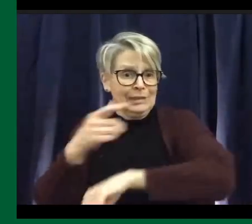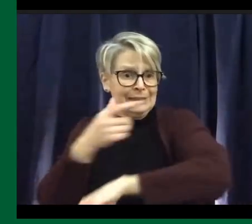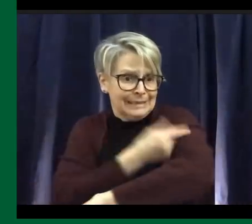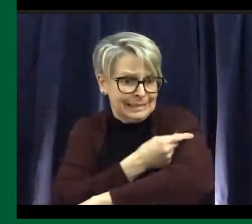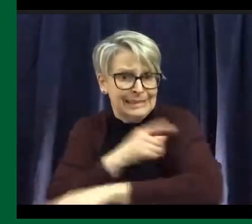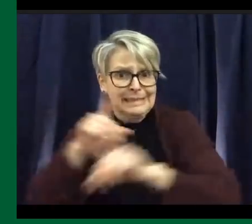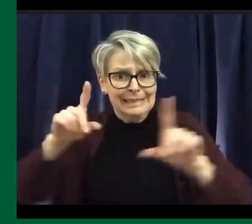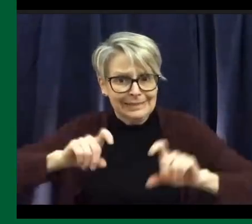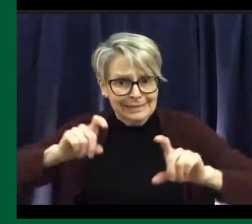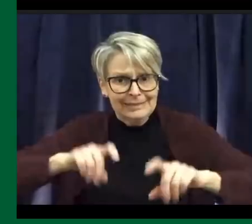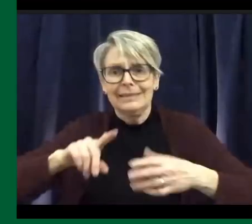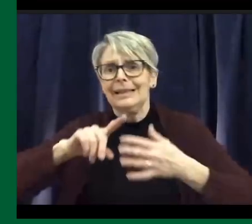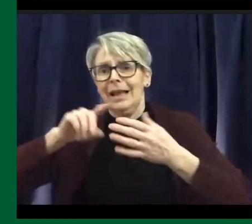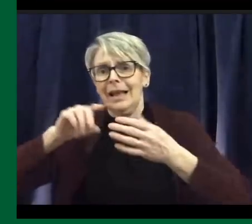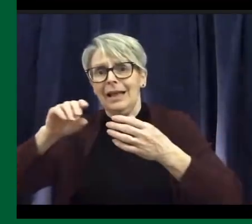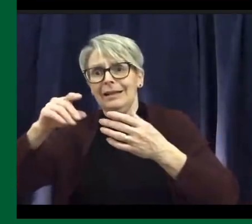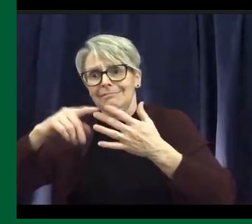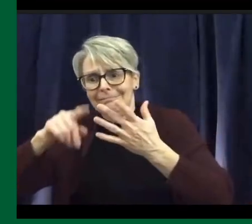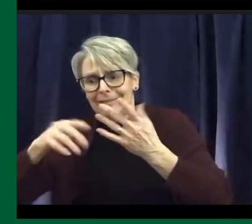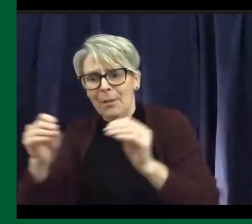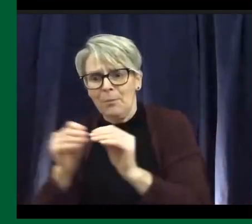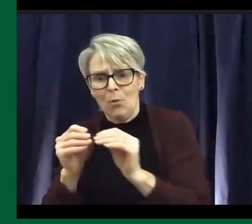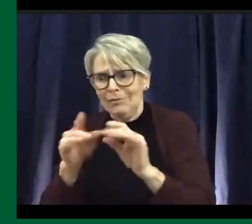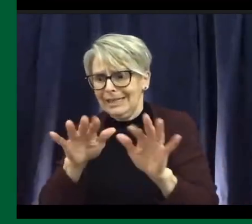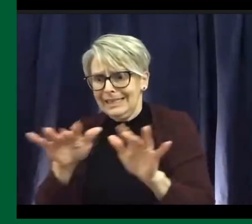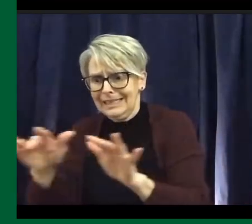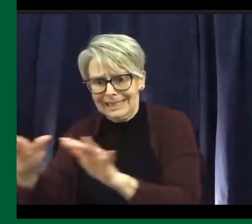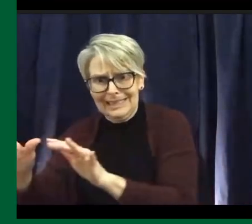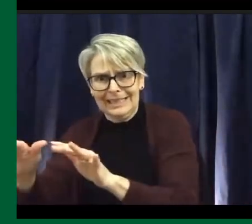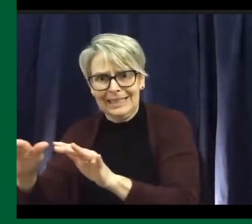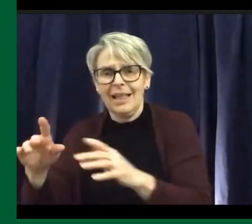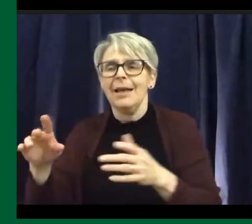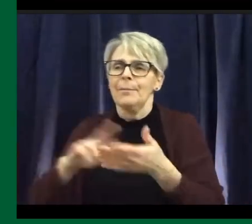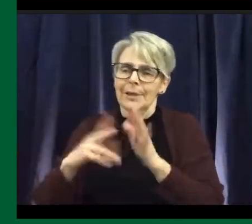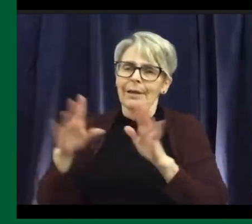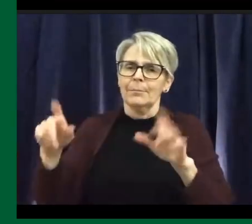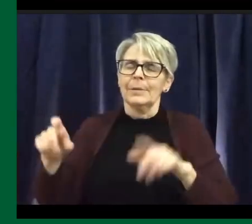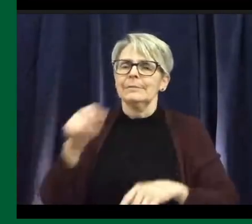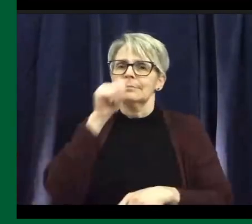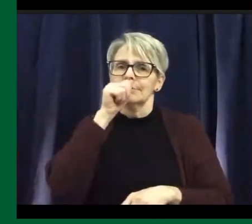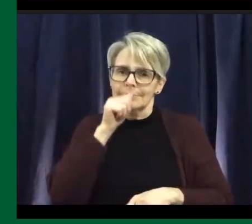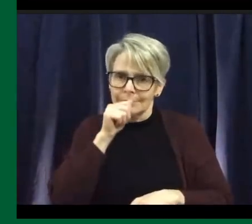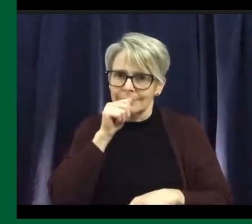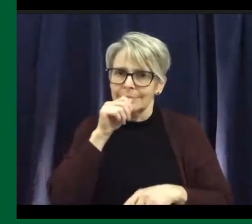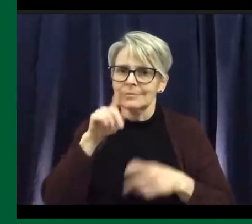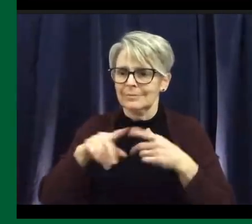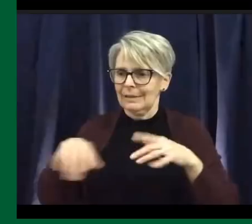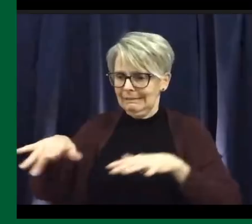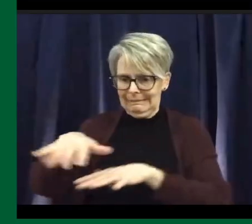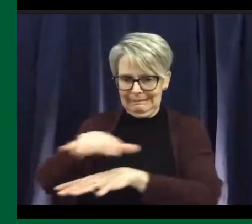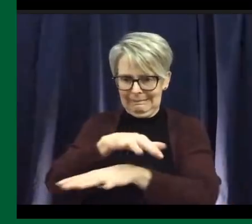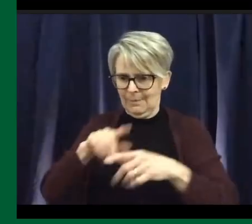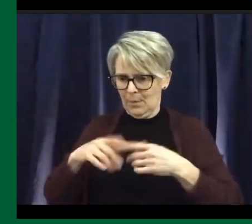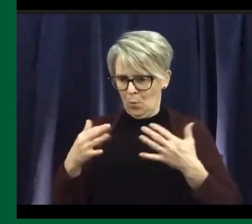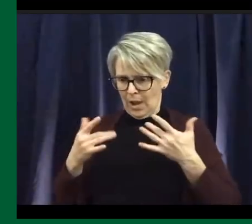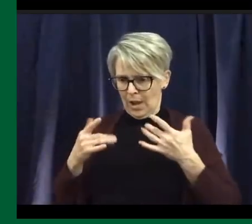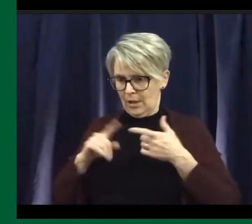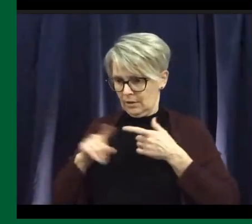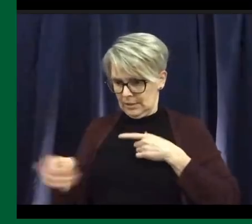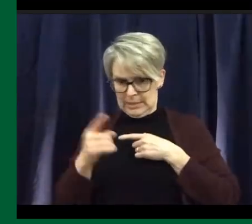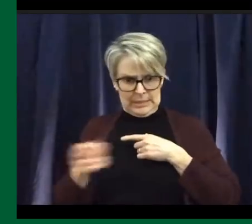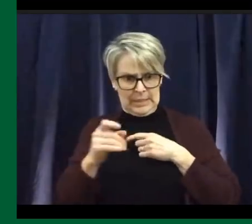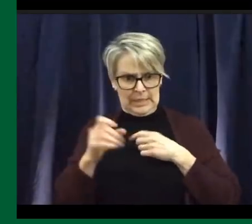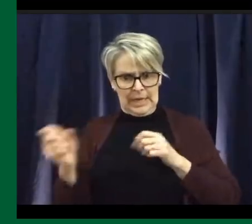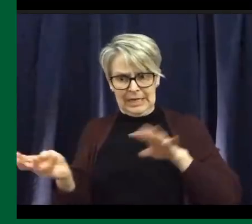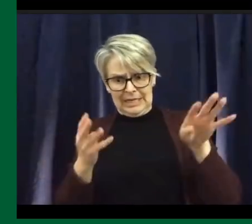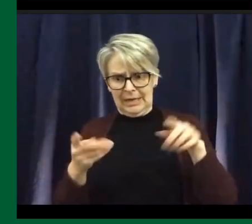around vaccination. And of course, that's linked to, patients for age cohorts as they become eligible, and the need for us, especially if